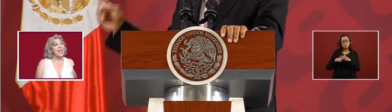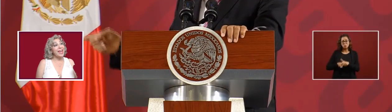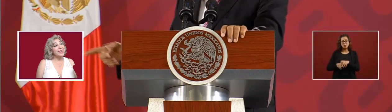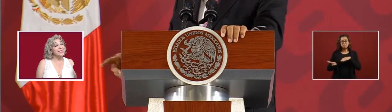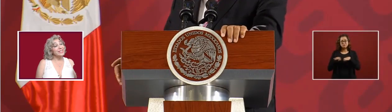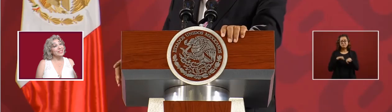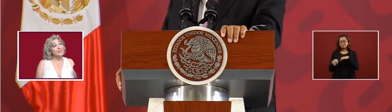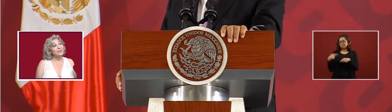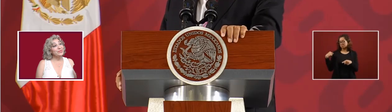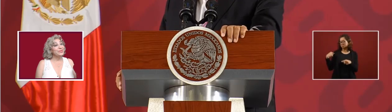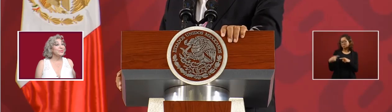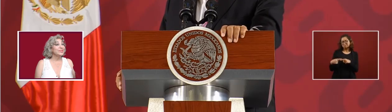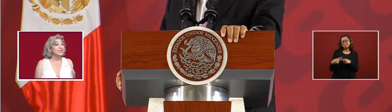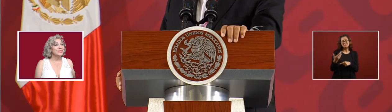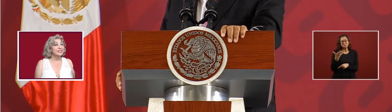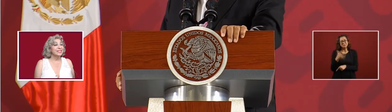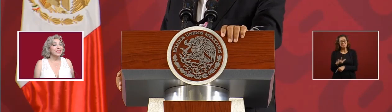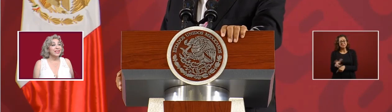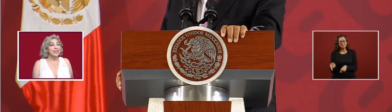And